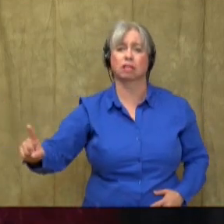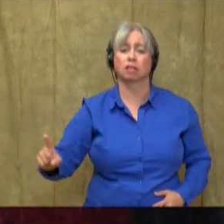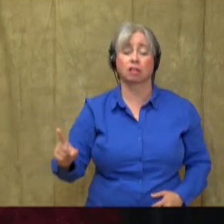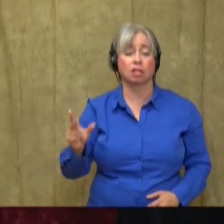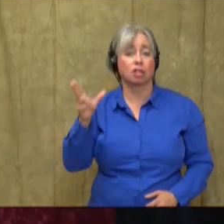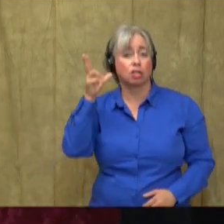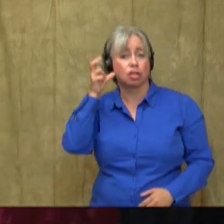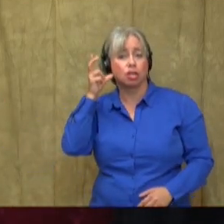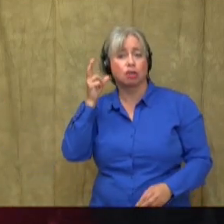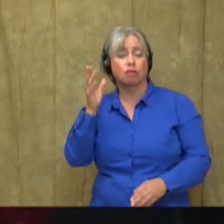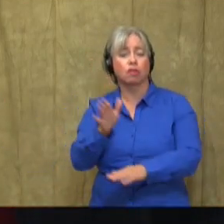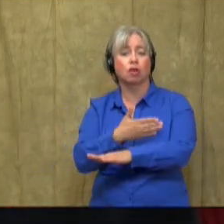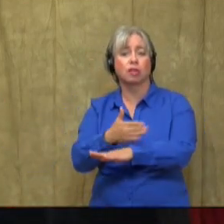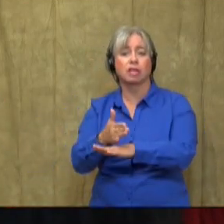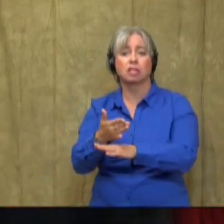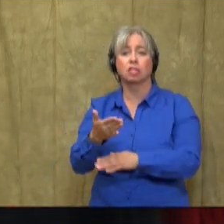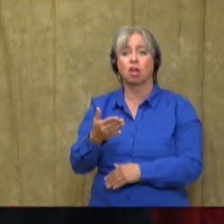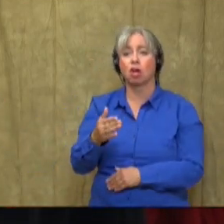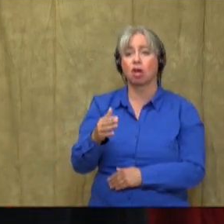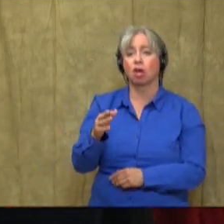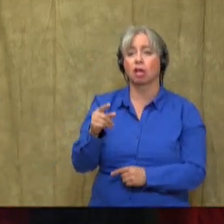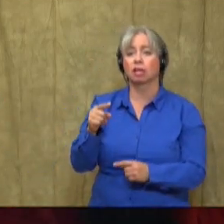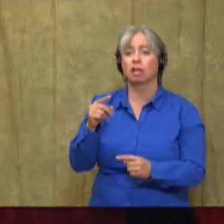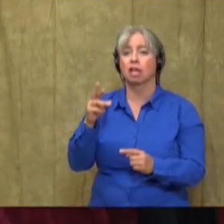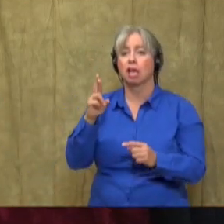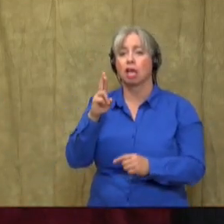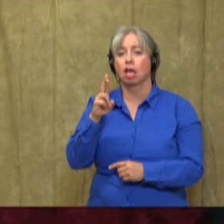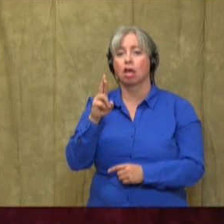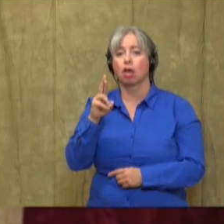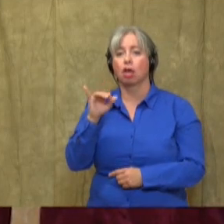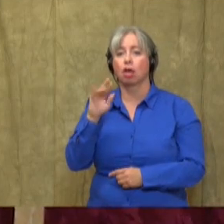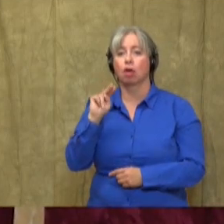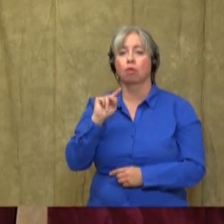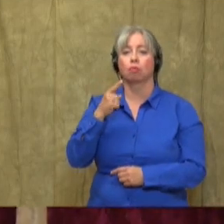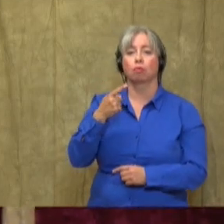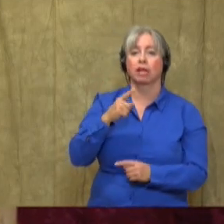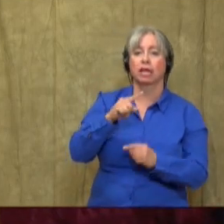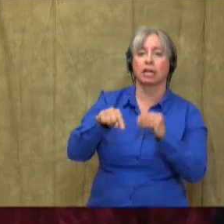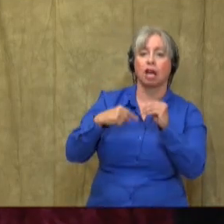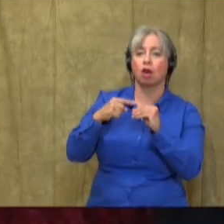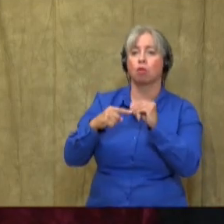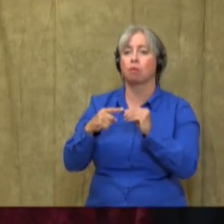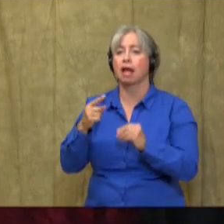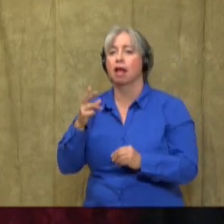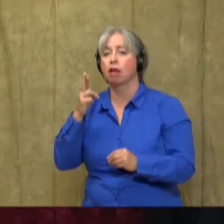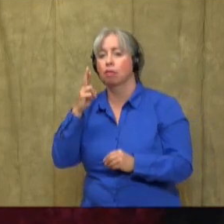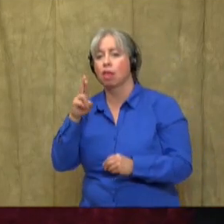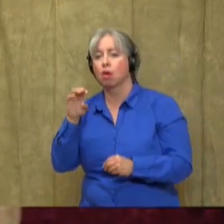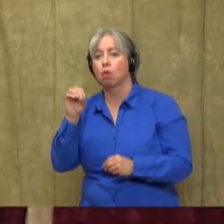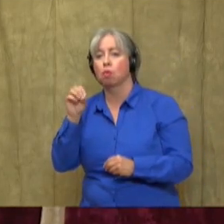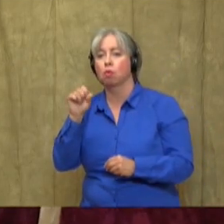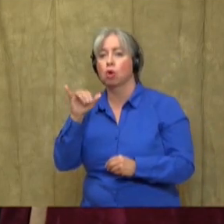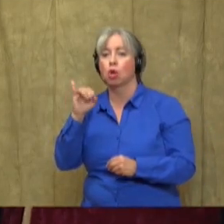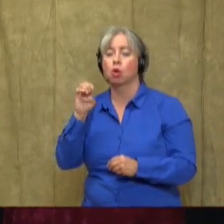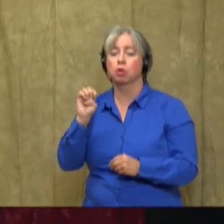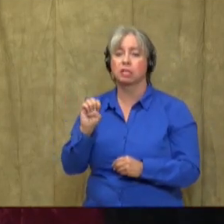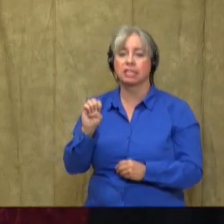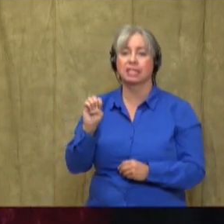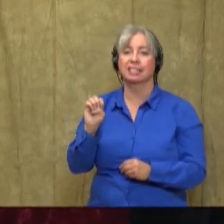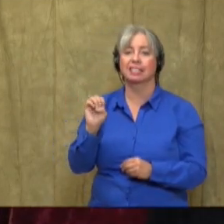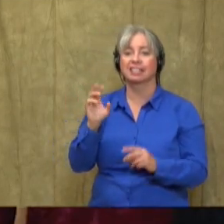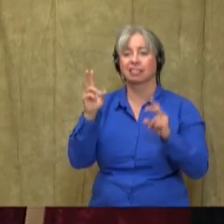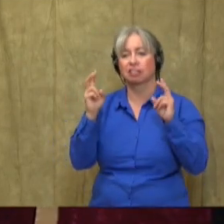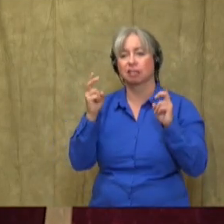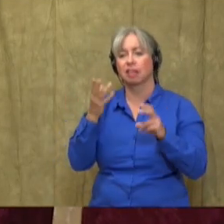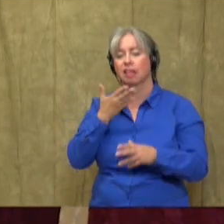the Rosie. The people believed that it was bad air that was causing this, so they tried to make the air